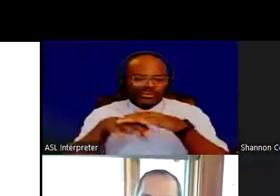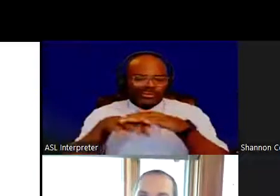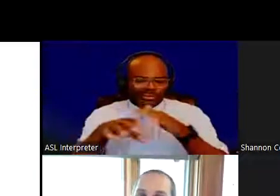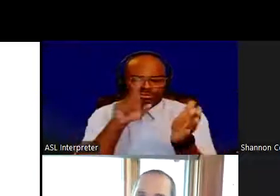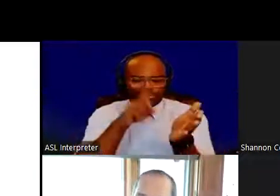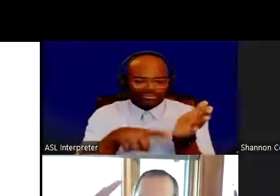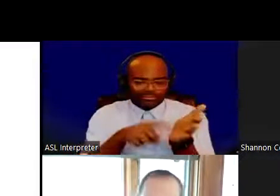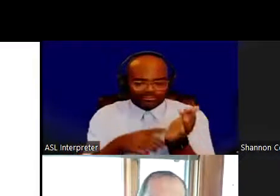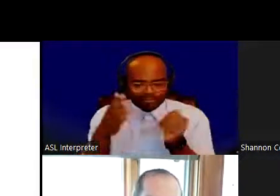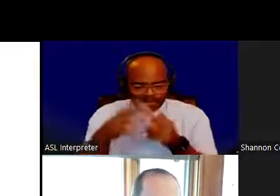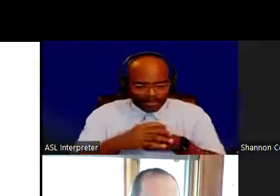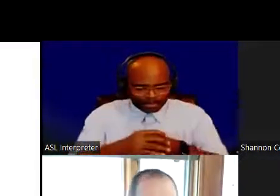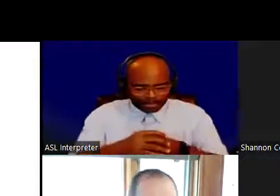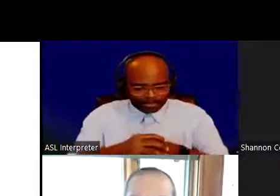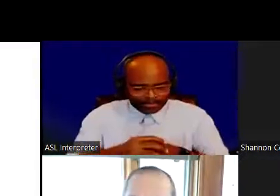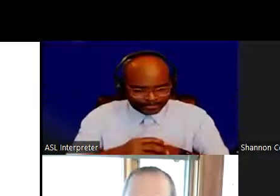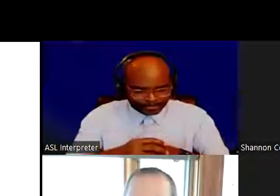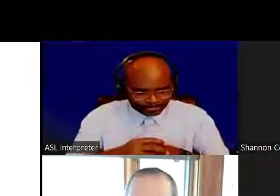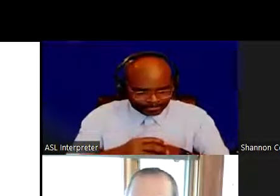So that's